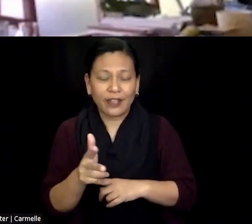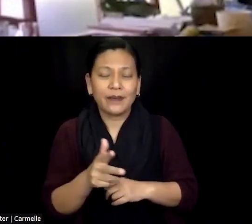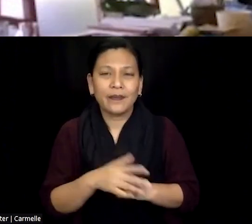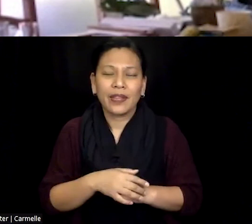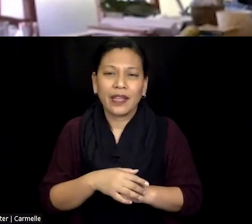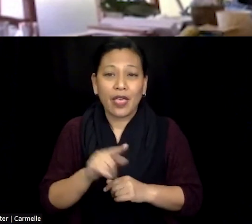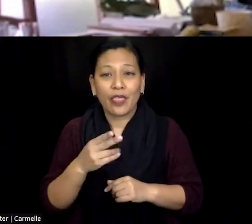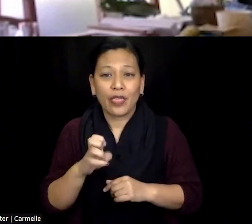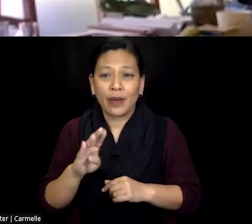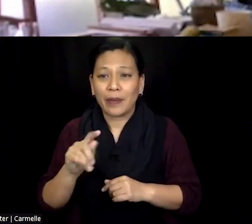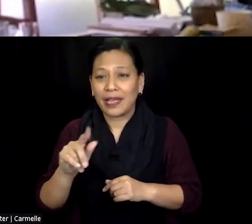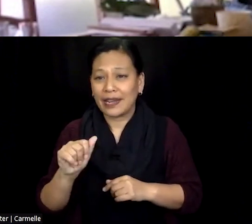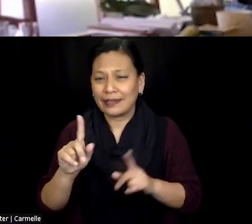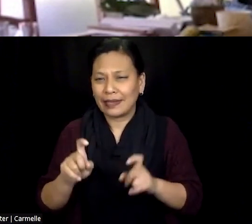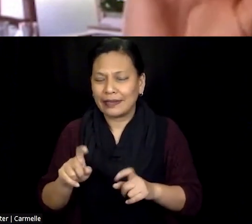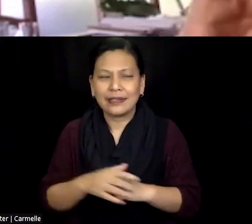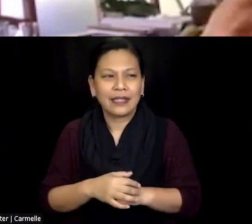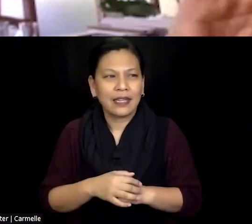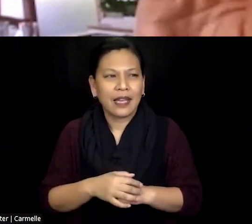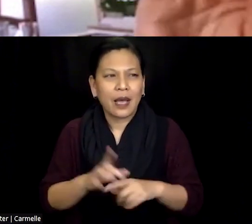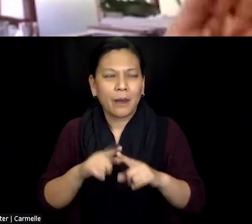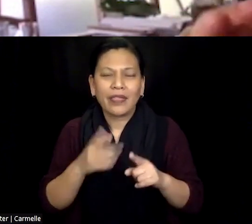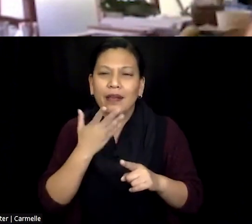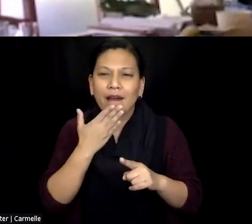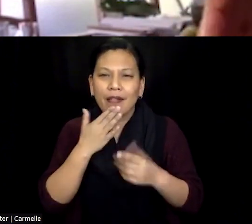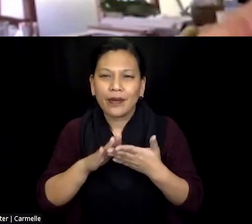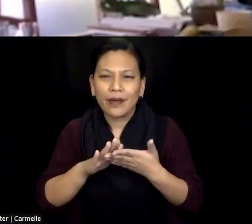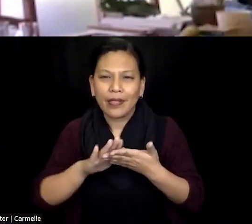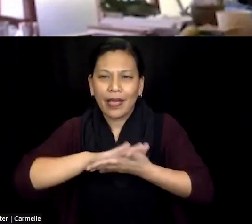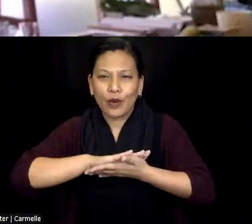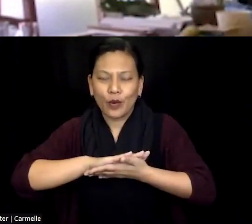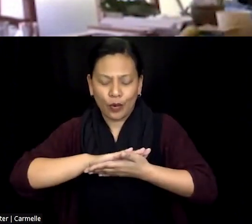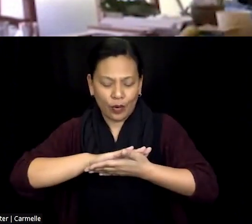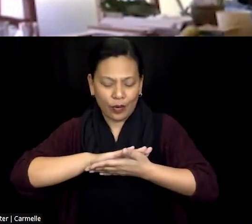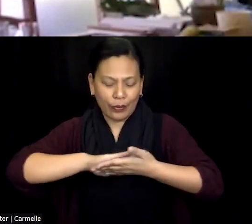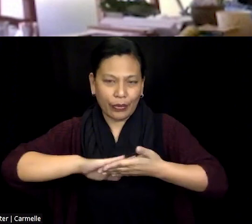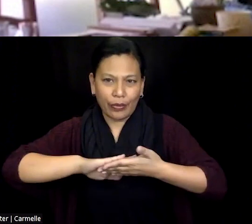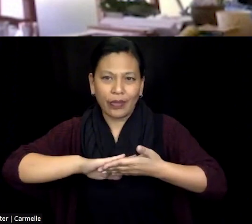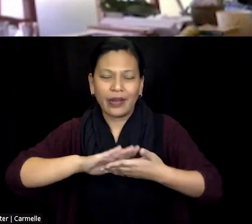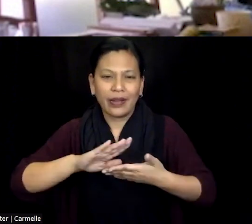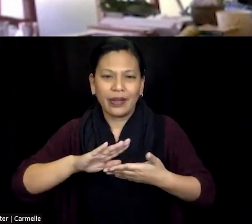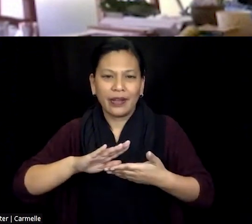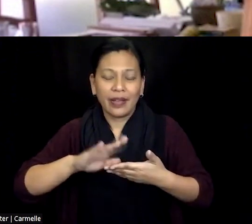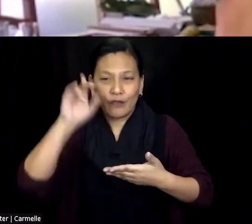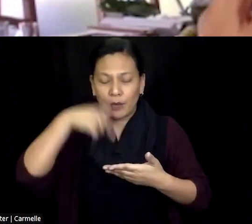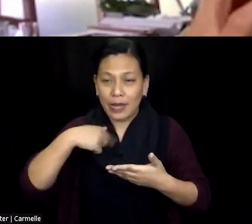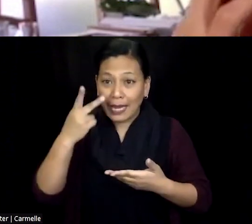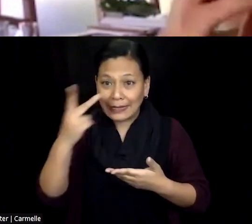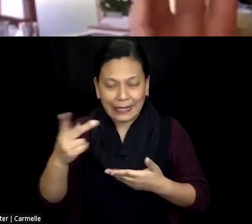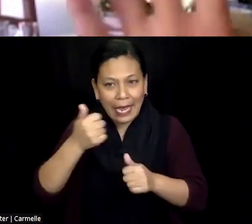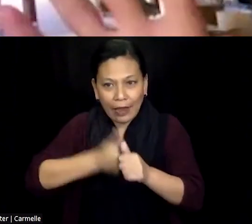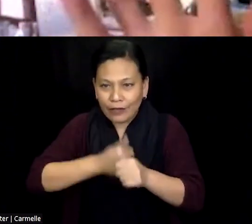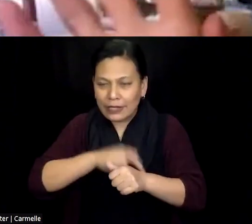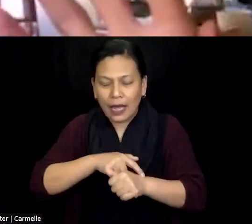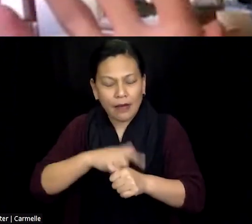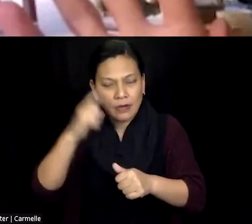test. And the LUT, the like coloring layer slipped when I delivered it to the studio. And it drives me nuts. And it